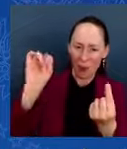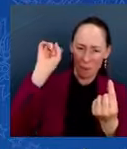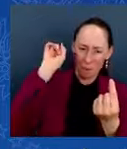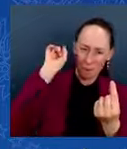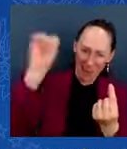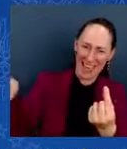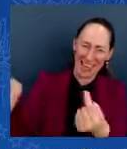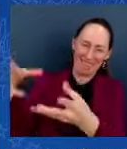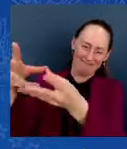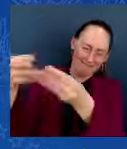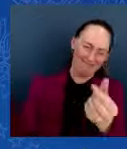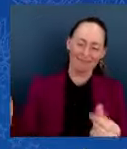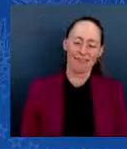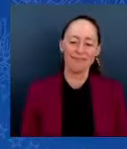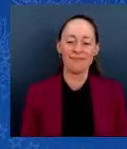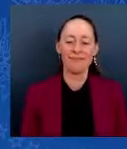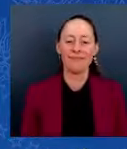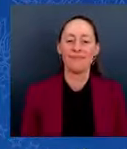I mean it.